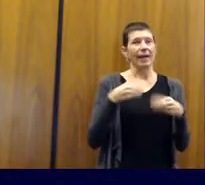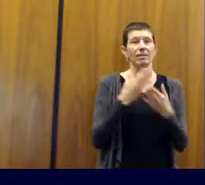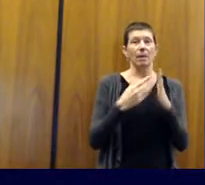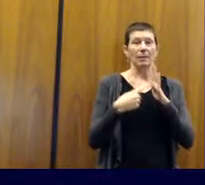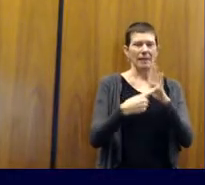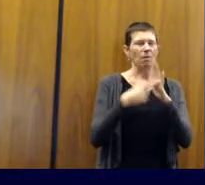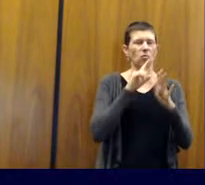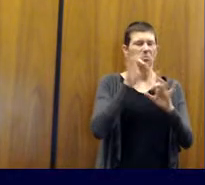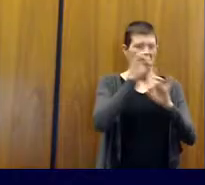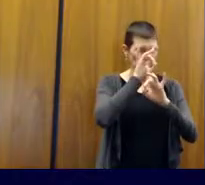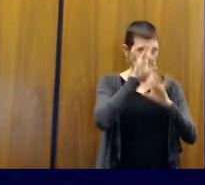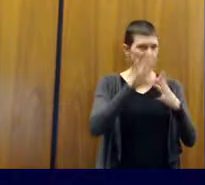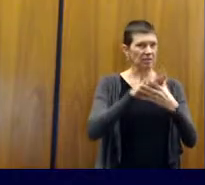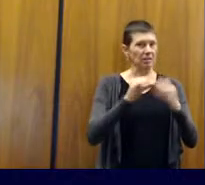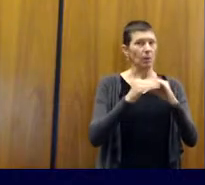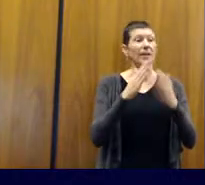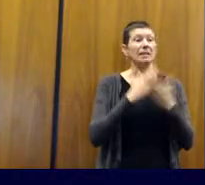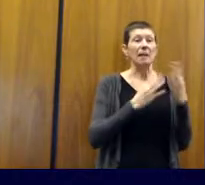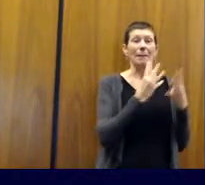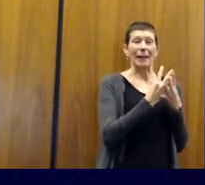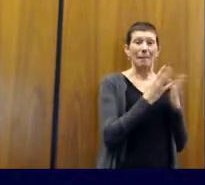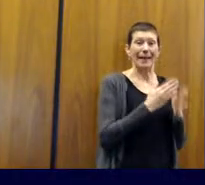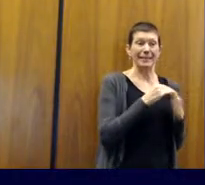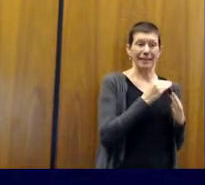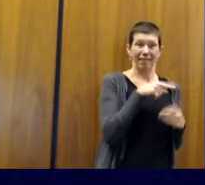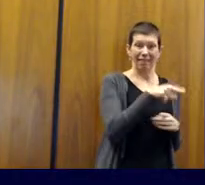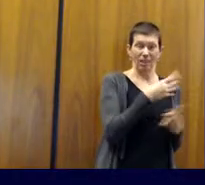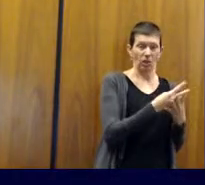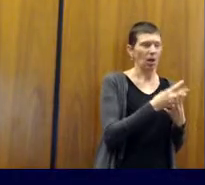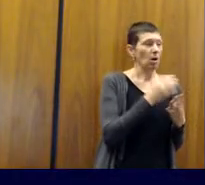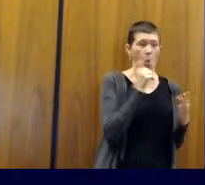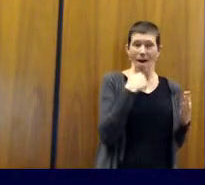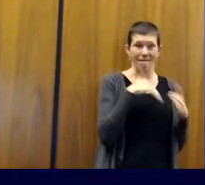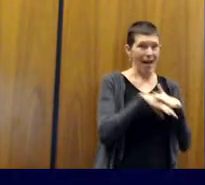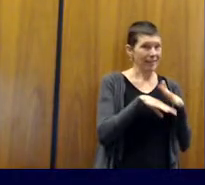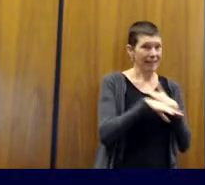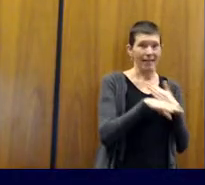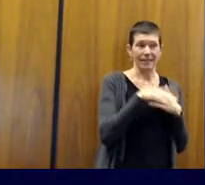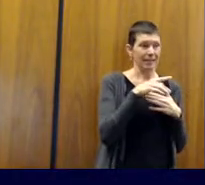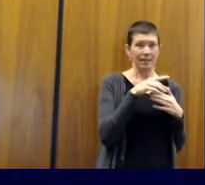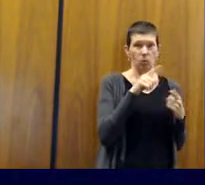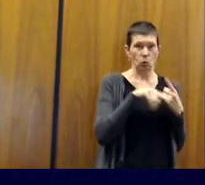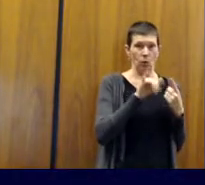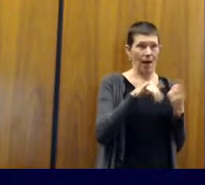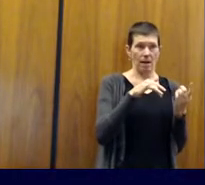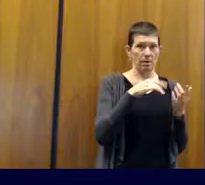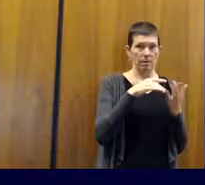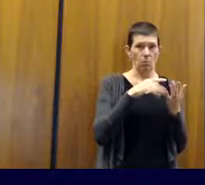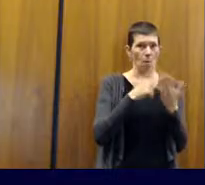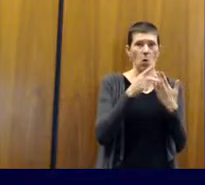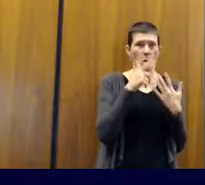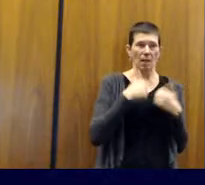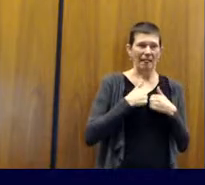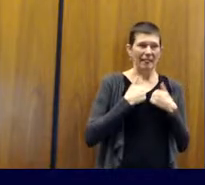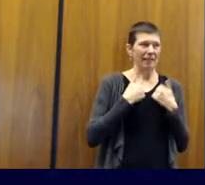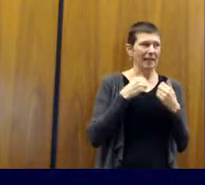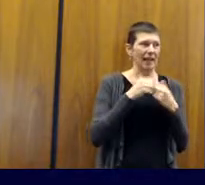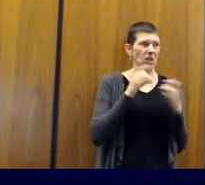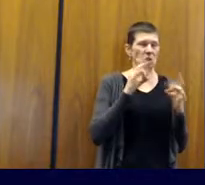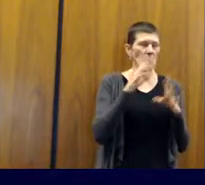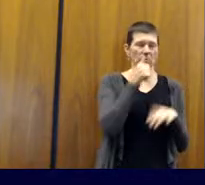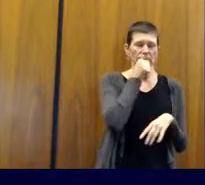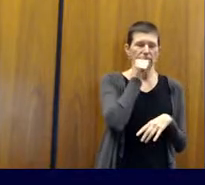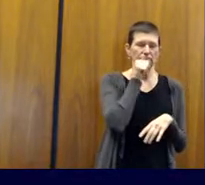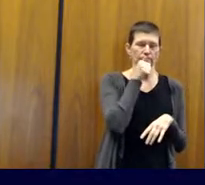horror stories where there are inmates in our jail who don't have access to this, who are living in total